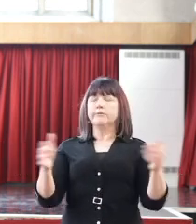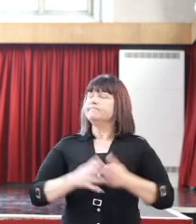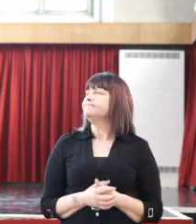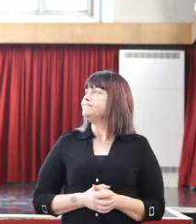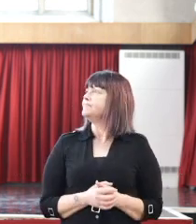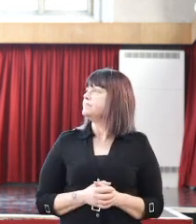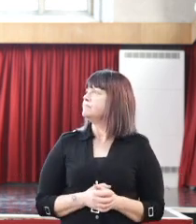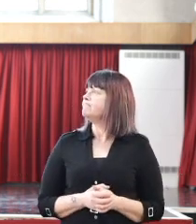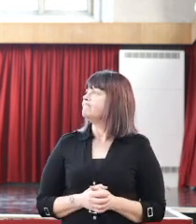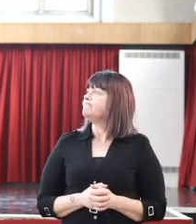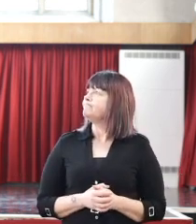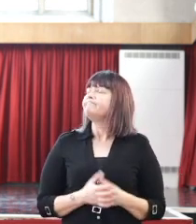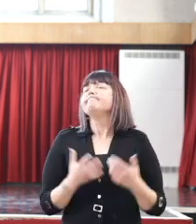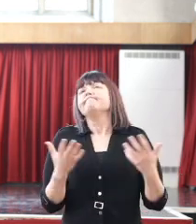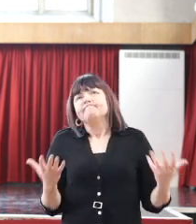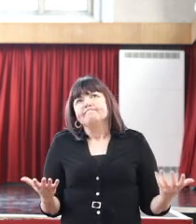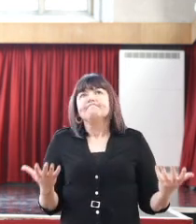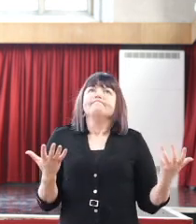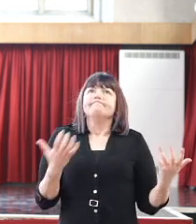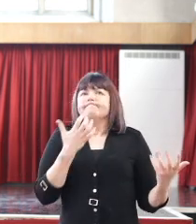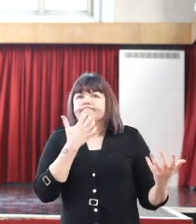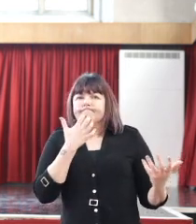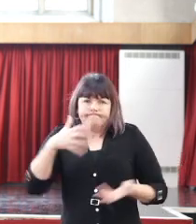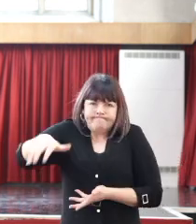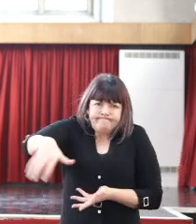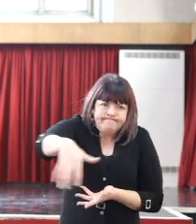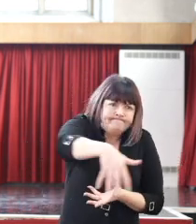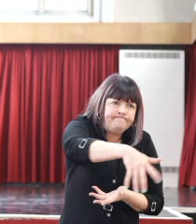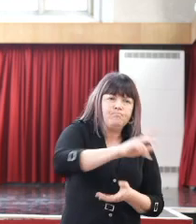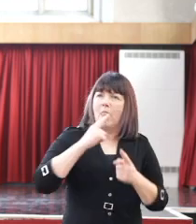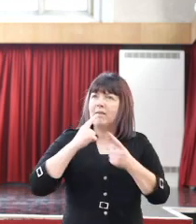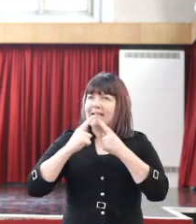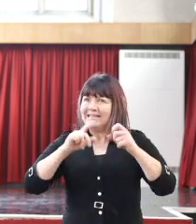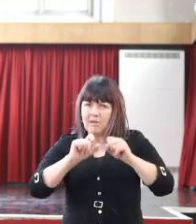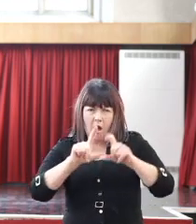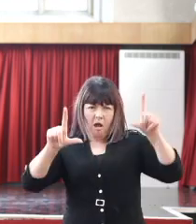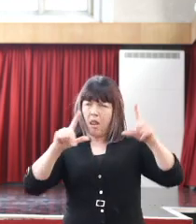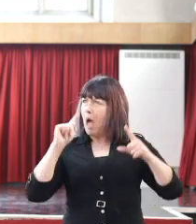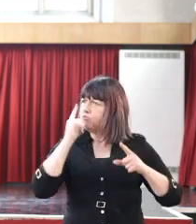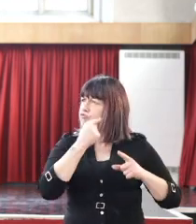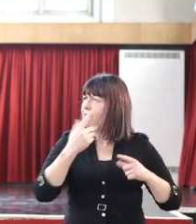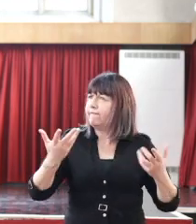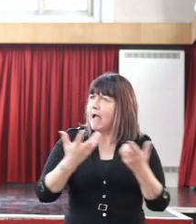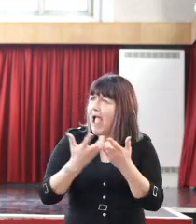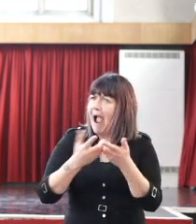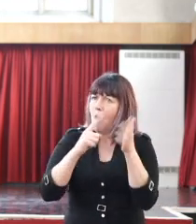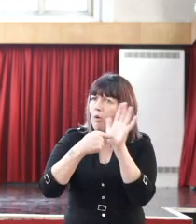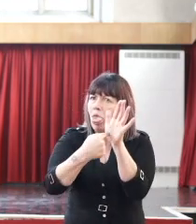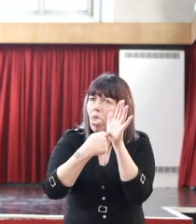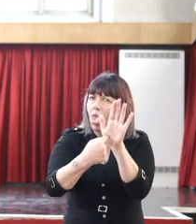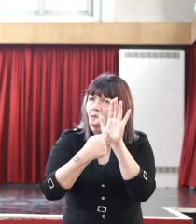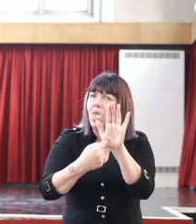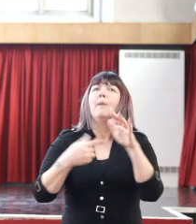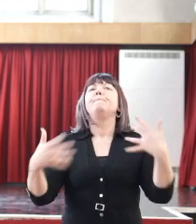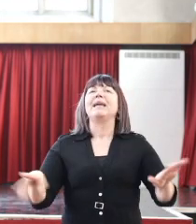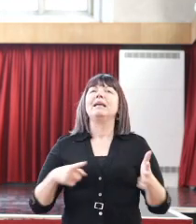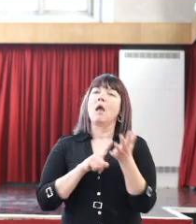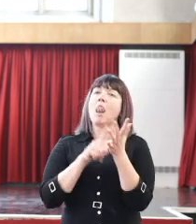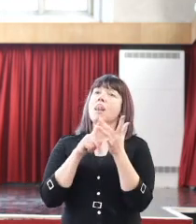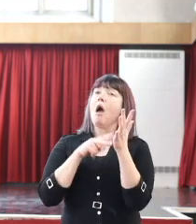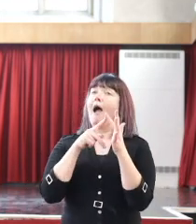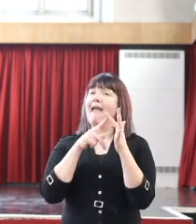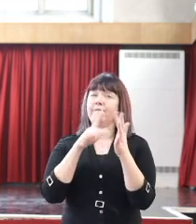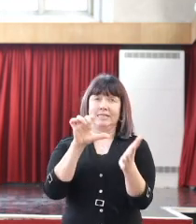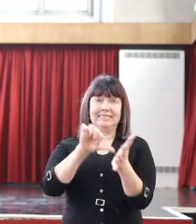thing of metrics. Everyone always wants to know, so how are you proving that you're doing any of this? So we have live city data that we put